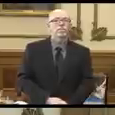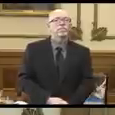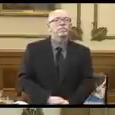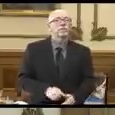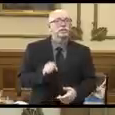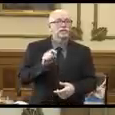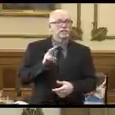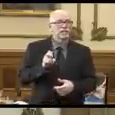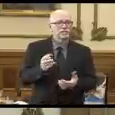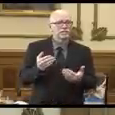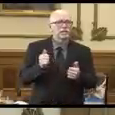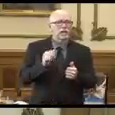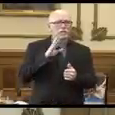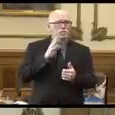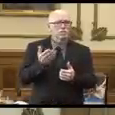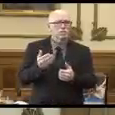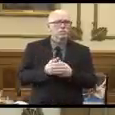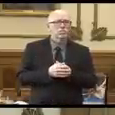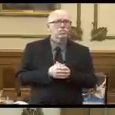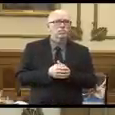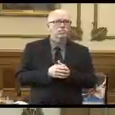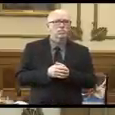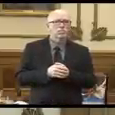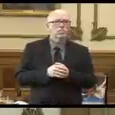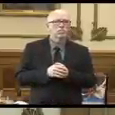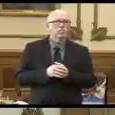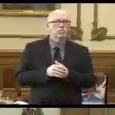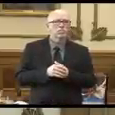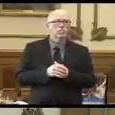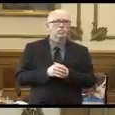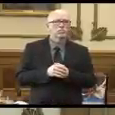Steve, you should be able to speak.